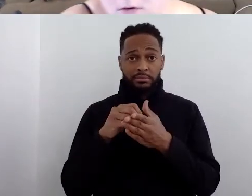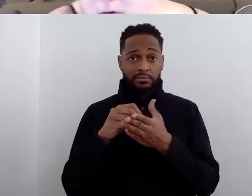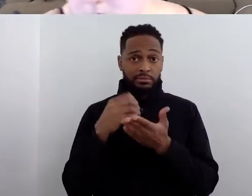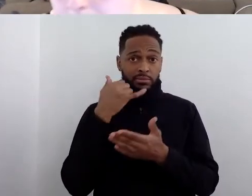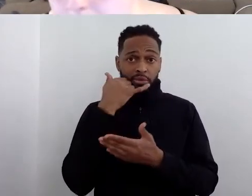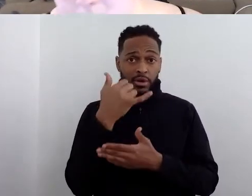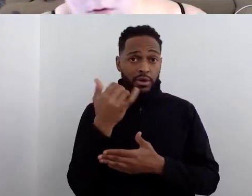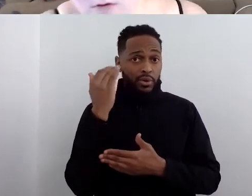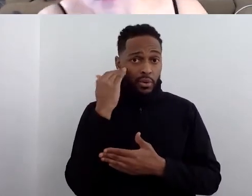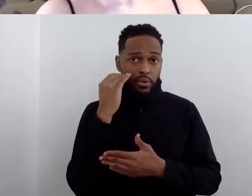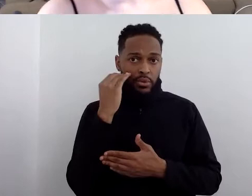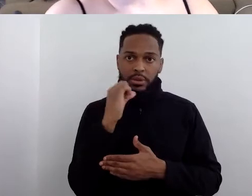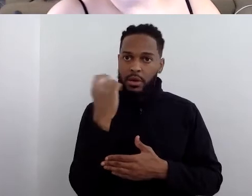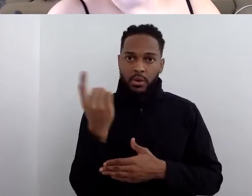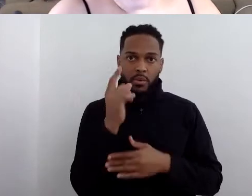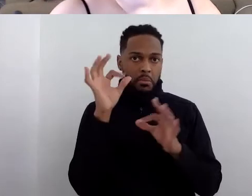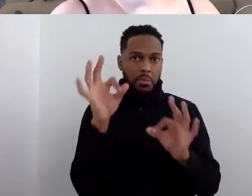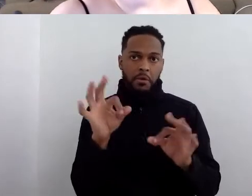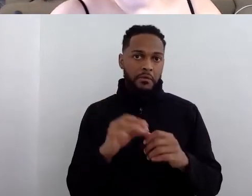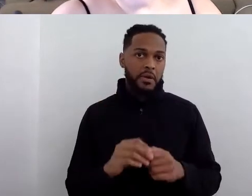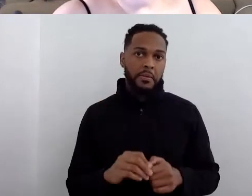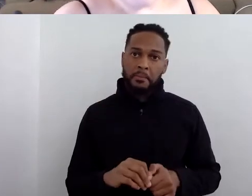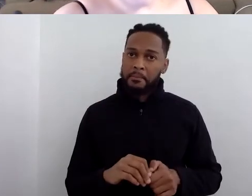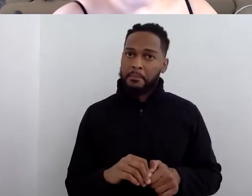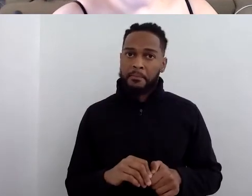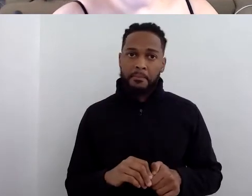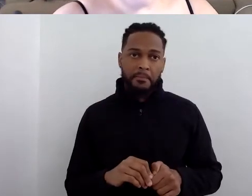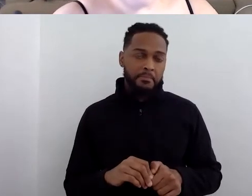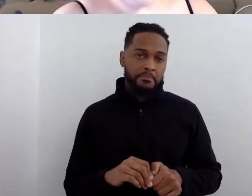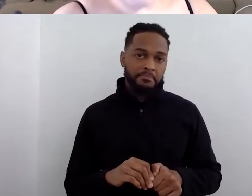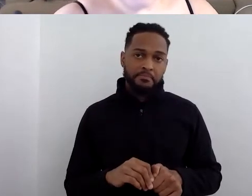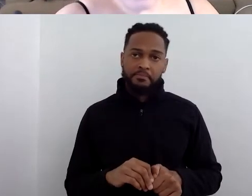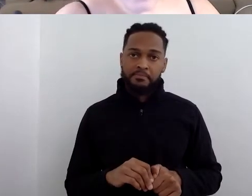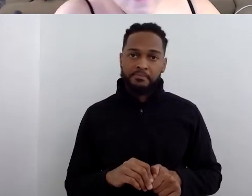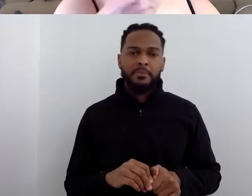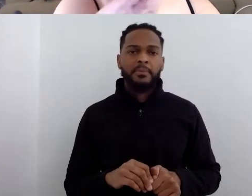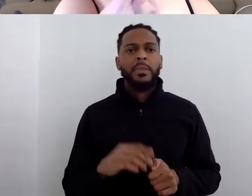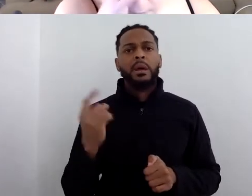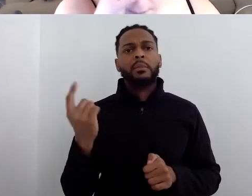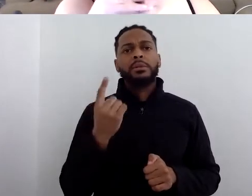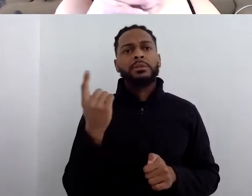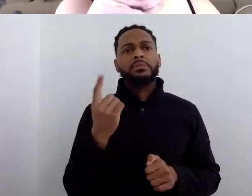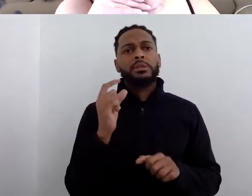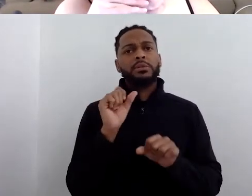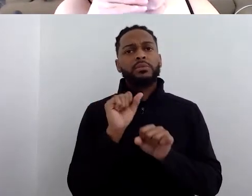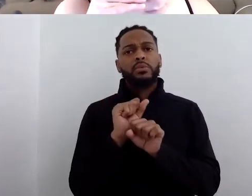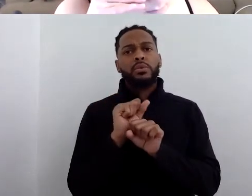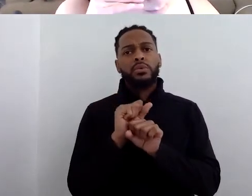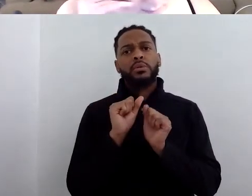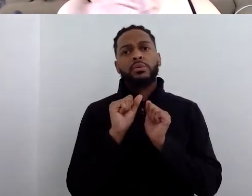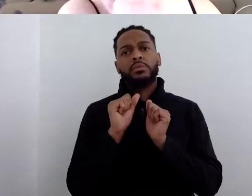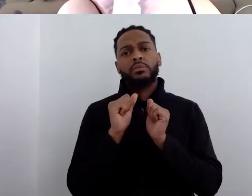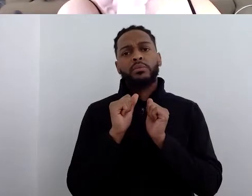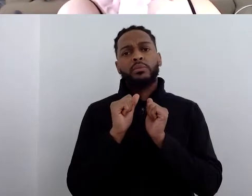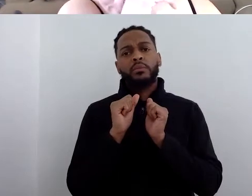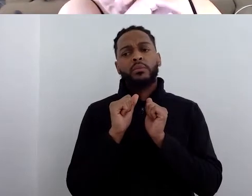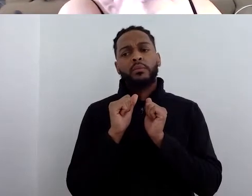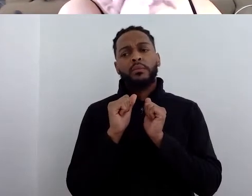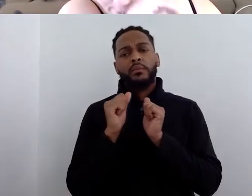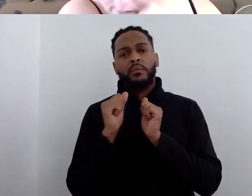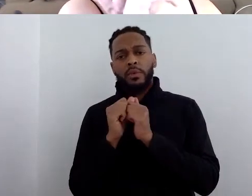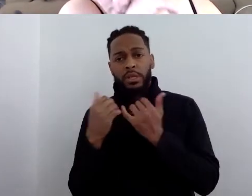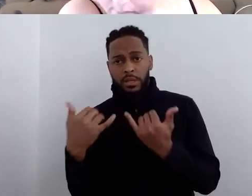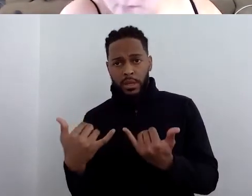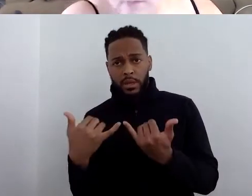always perfect that way. So I think one thing that we're working on, especially for persons with certain